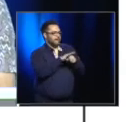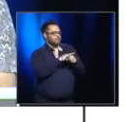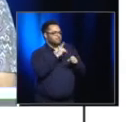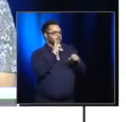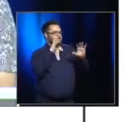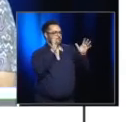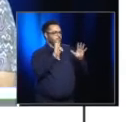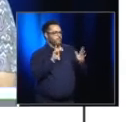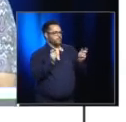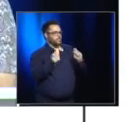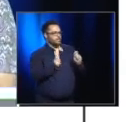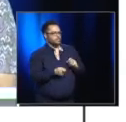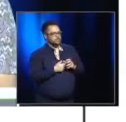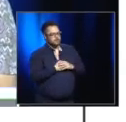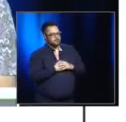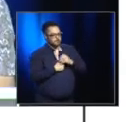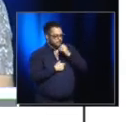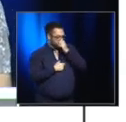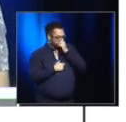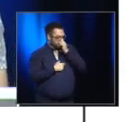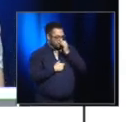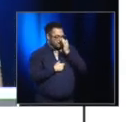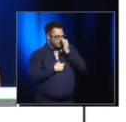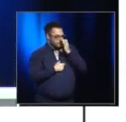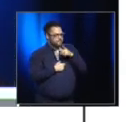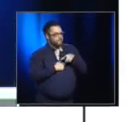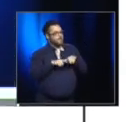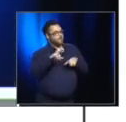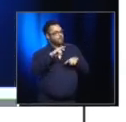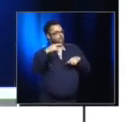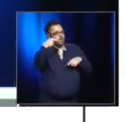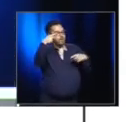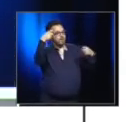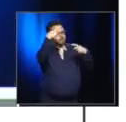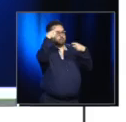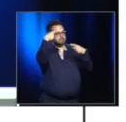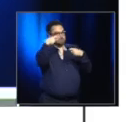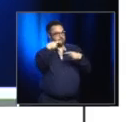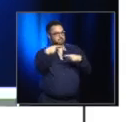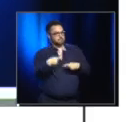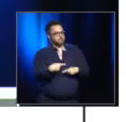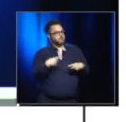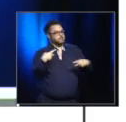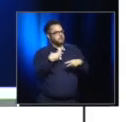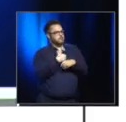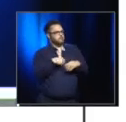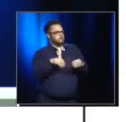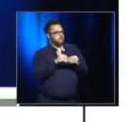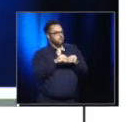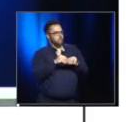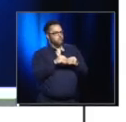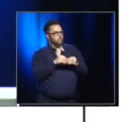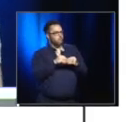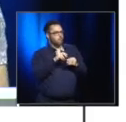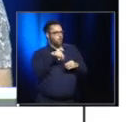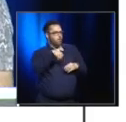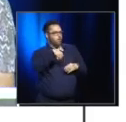change. And the figure on the right just summarises that in a slightly more quantitative